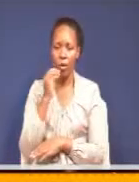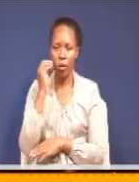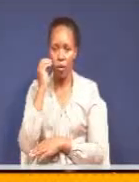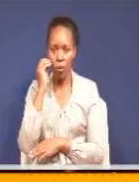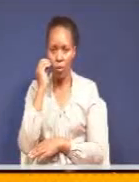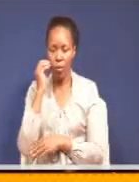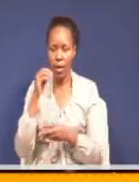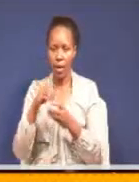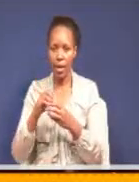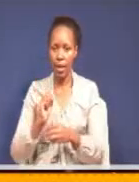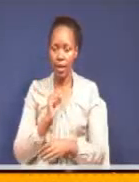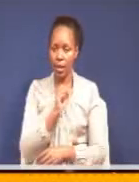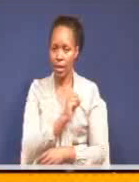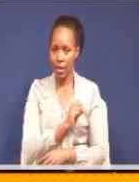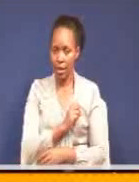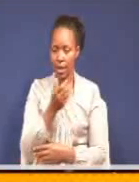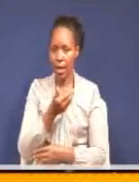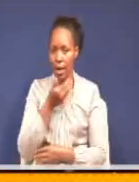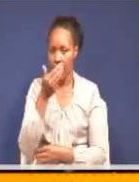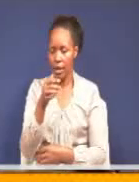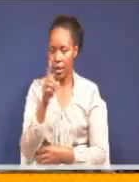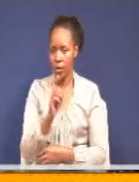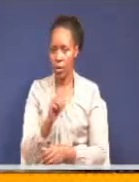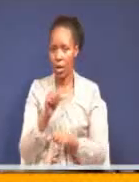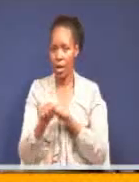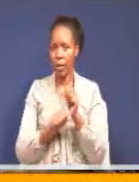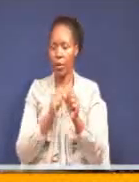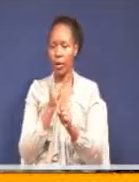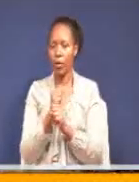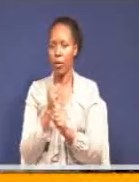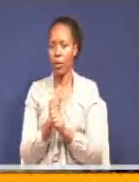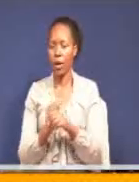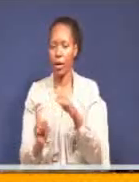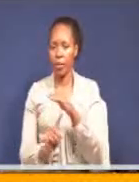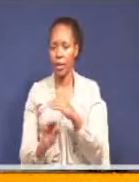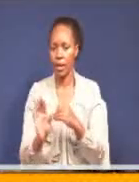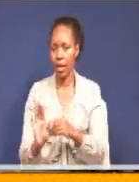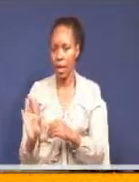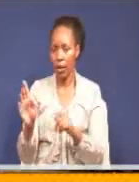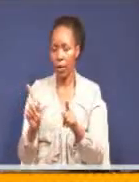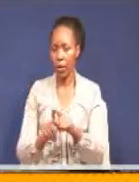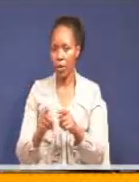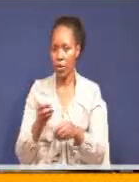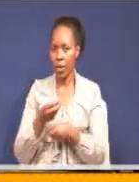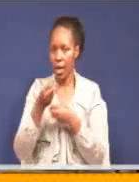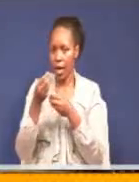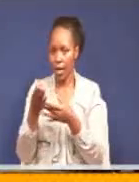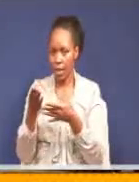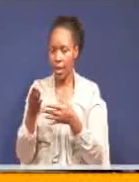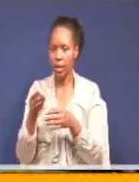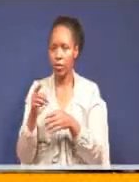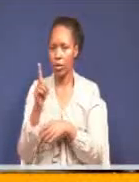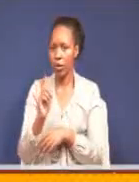umri nyombani ya Senate kagita kala gusoka ge bioria biko no rutingo ge bwa ministry yae na kine kanela masokio kilo bilo ba